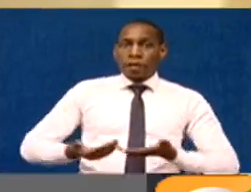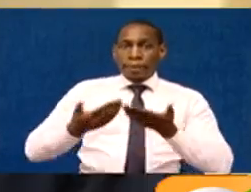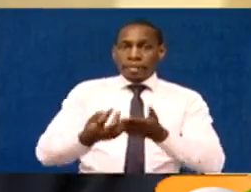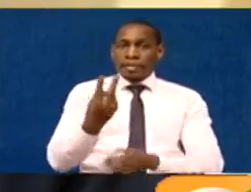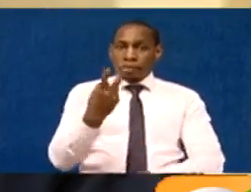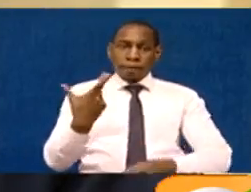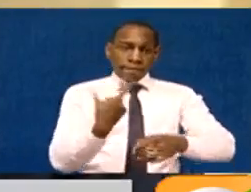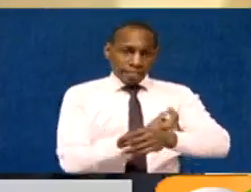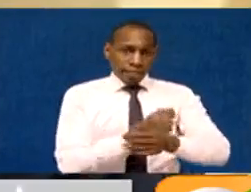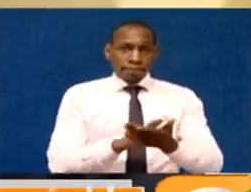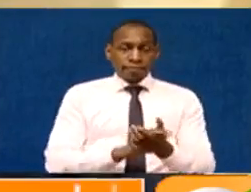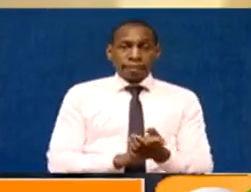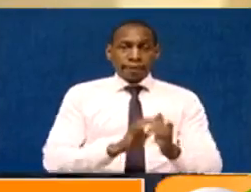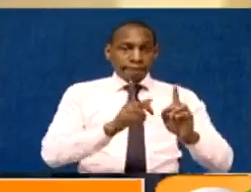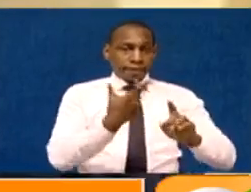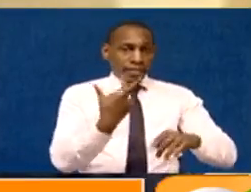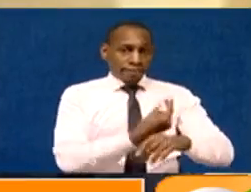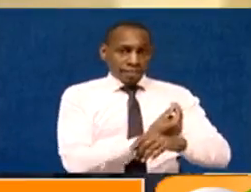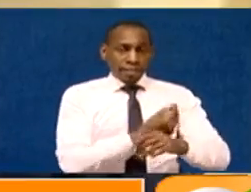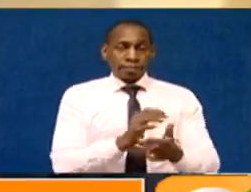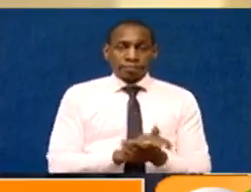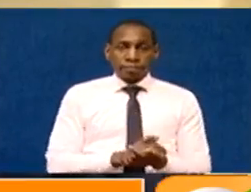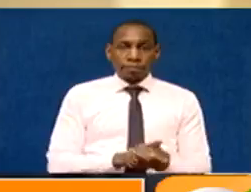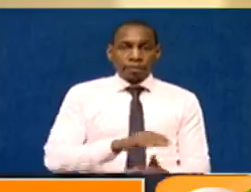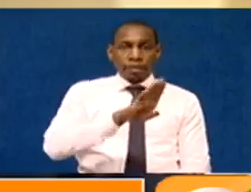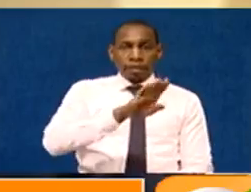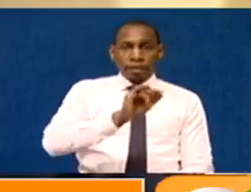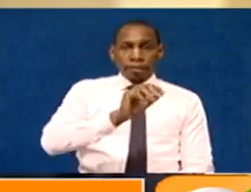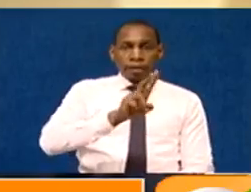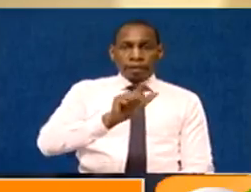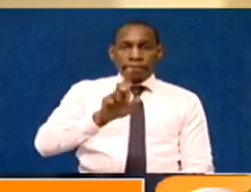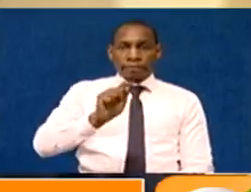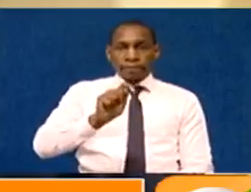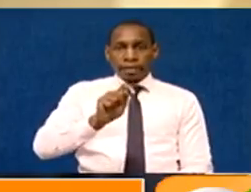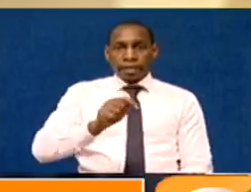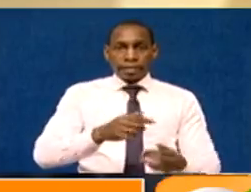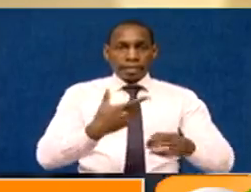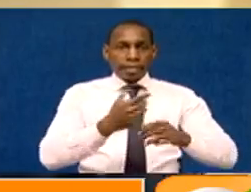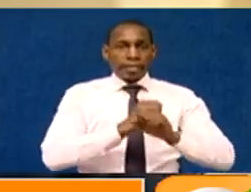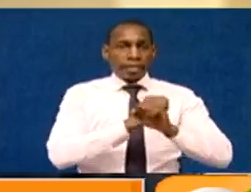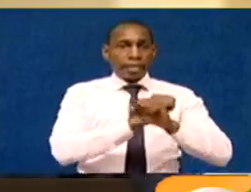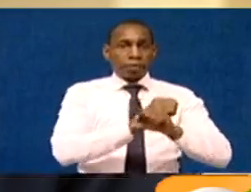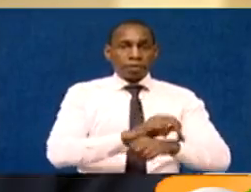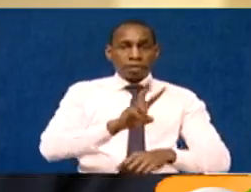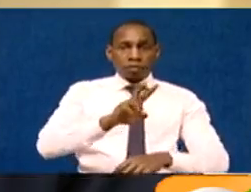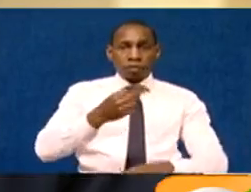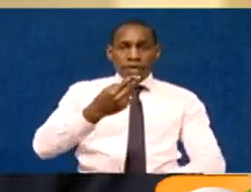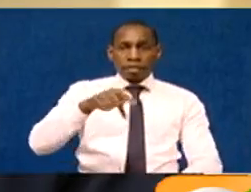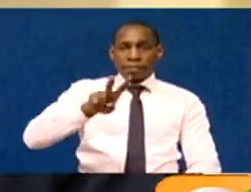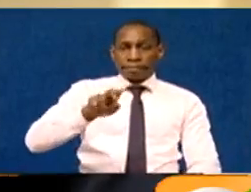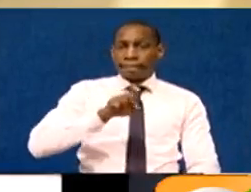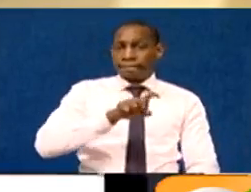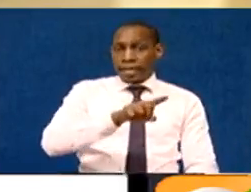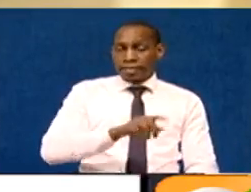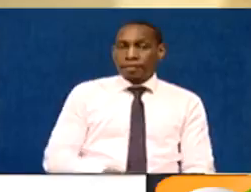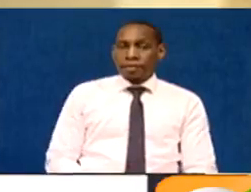of vaccines. One we call the bivalent, so it was protective against two types of the HPV